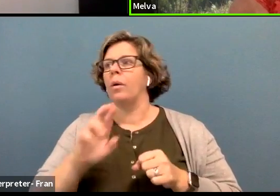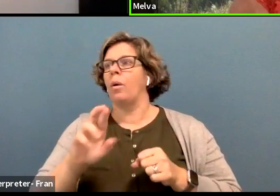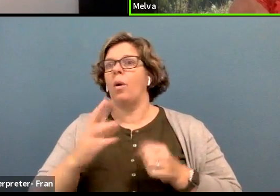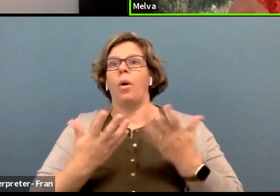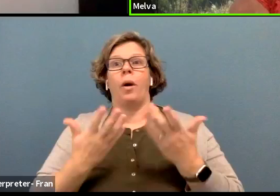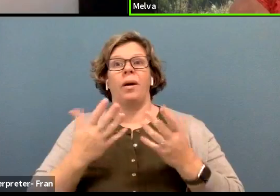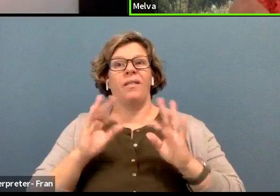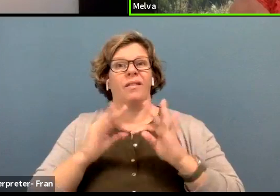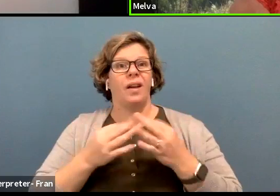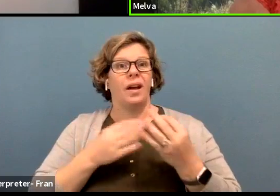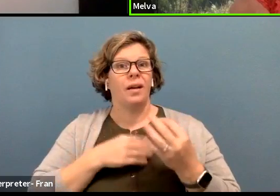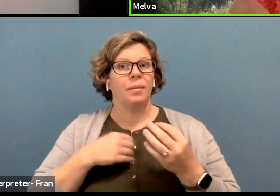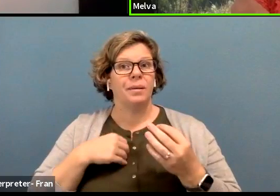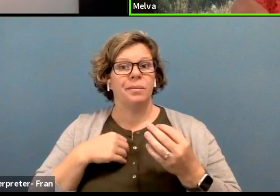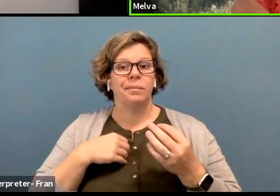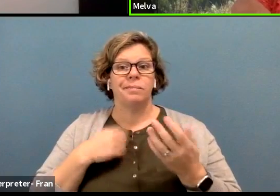that